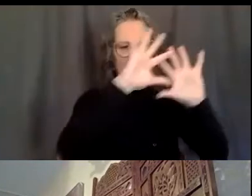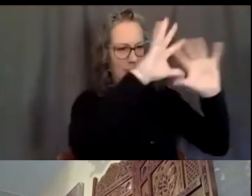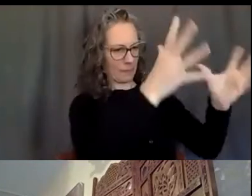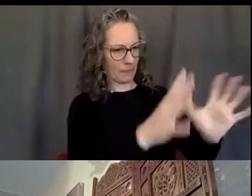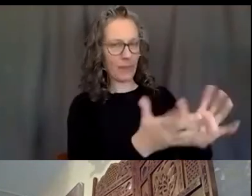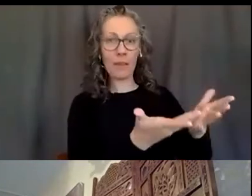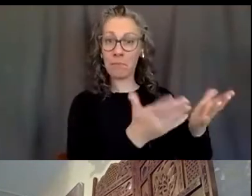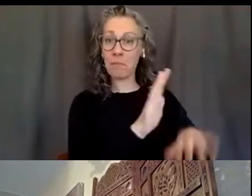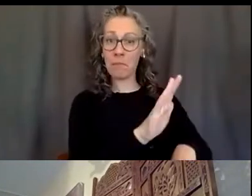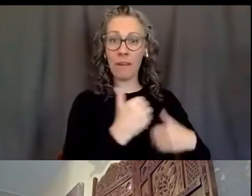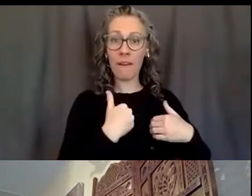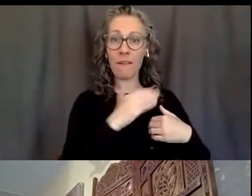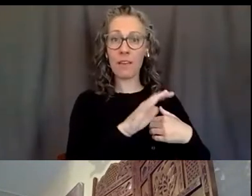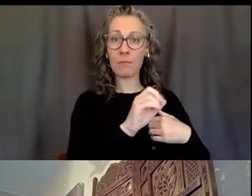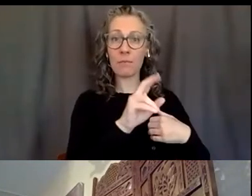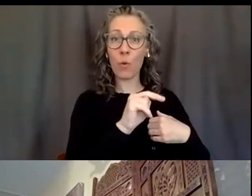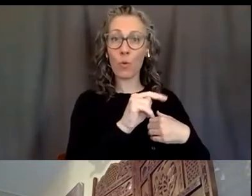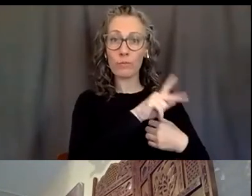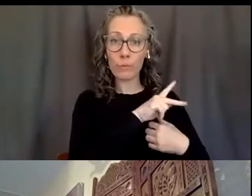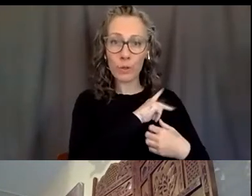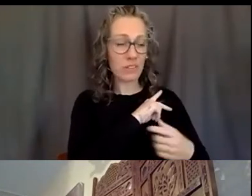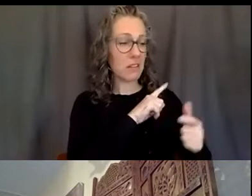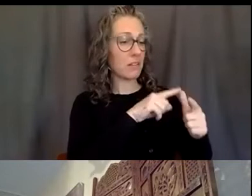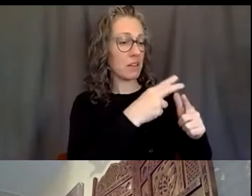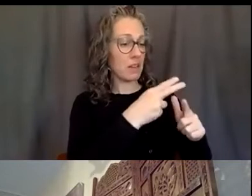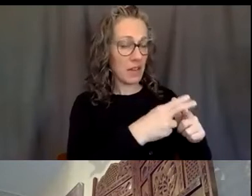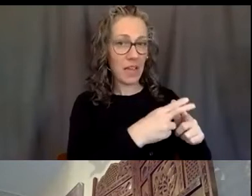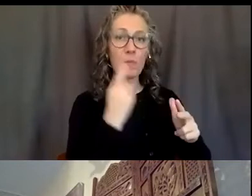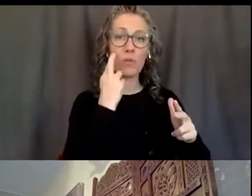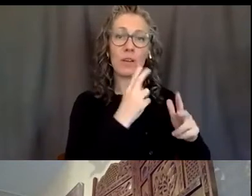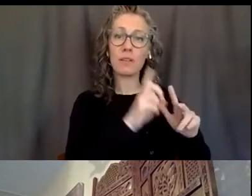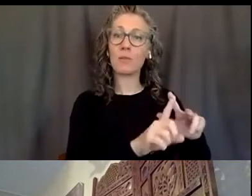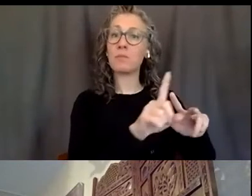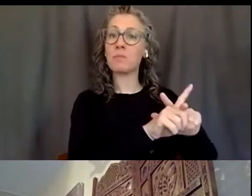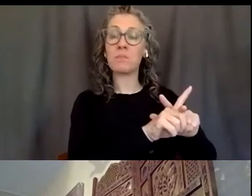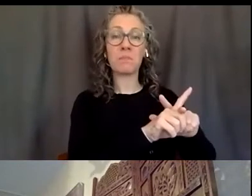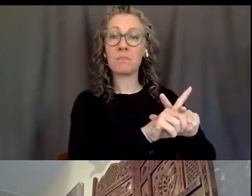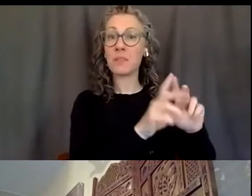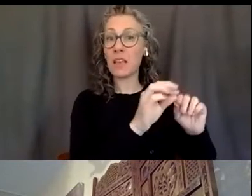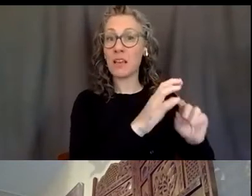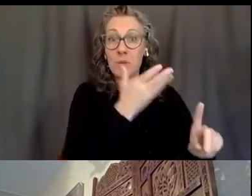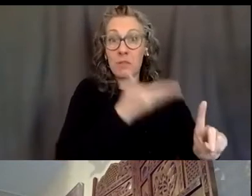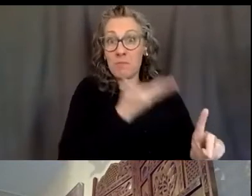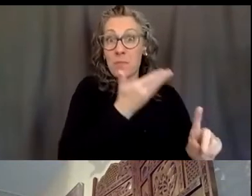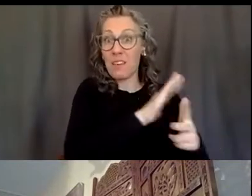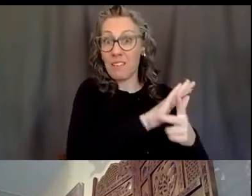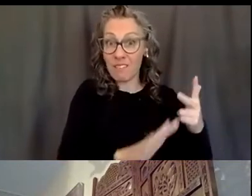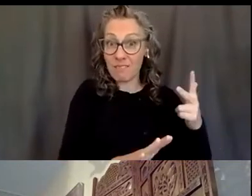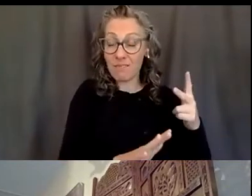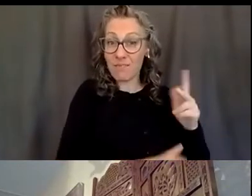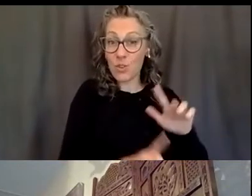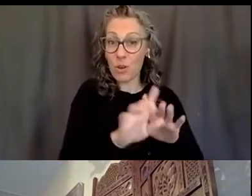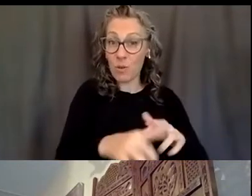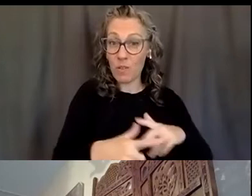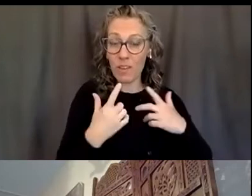own personality, their own name, and their own reason for being, and their own reason for being in your life. And so I